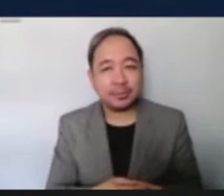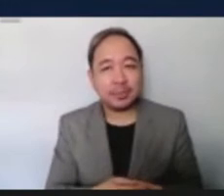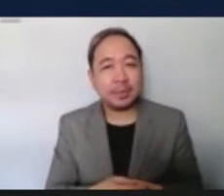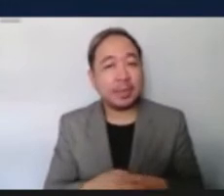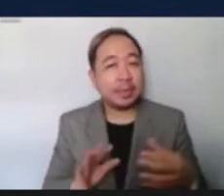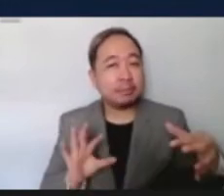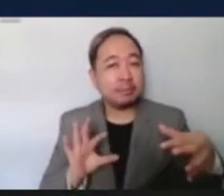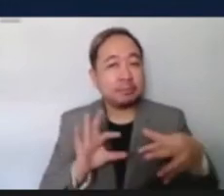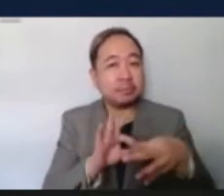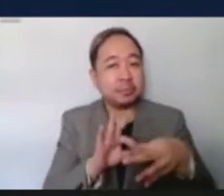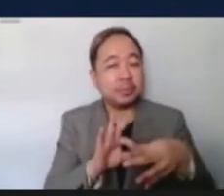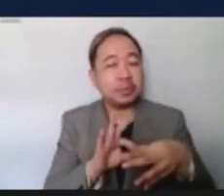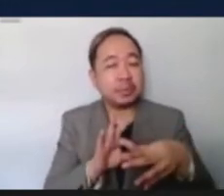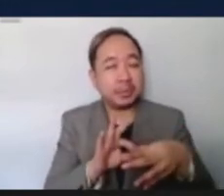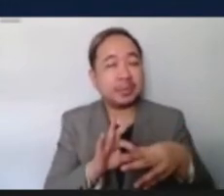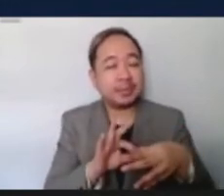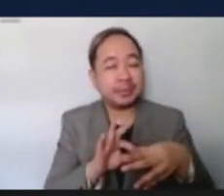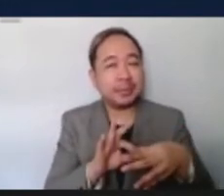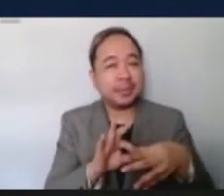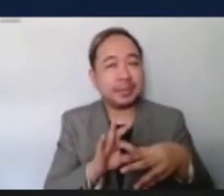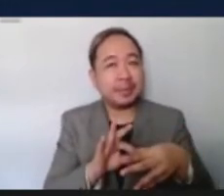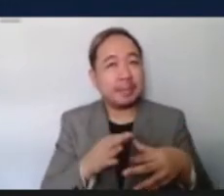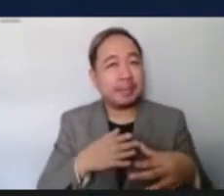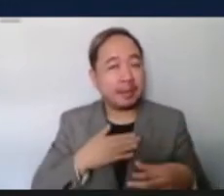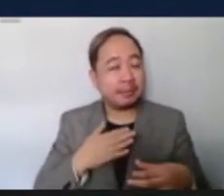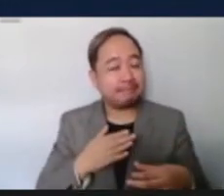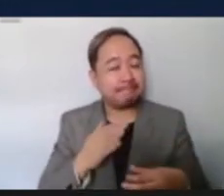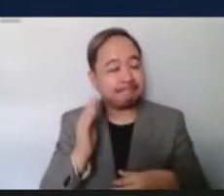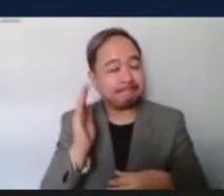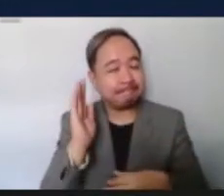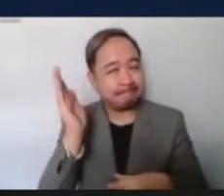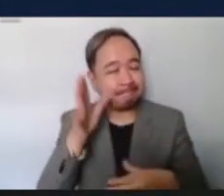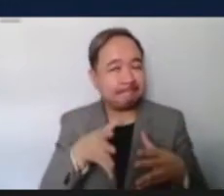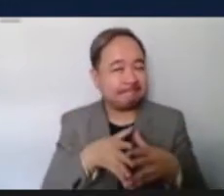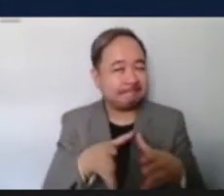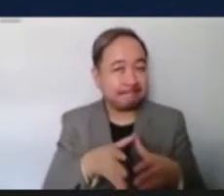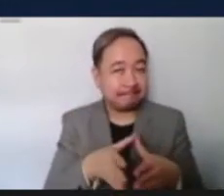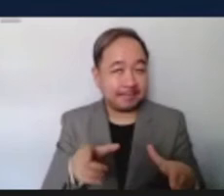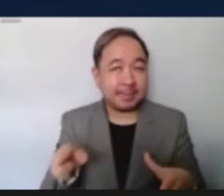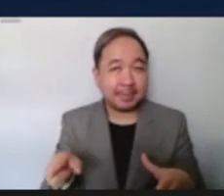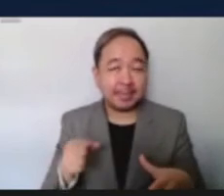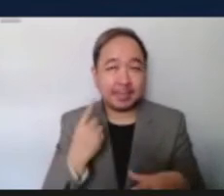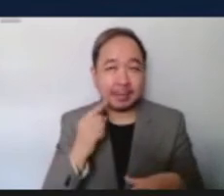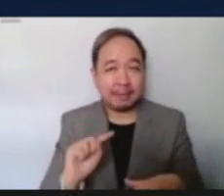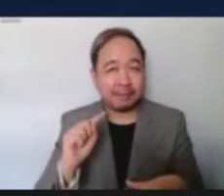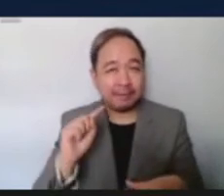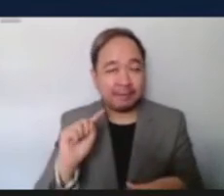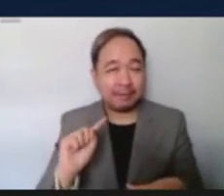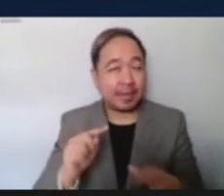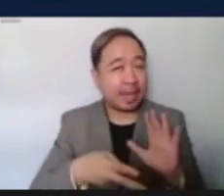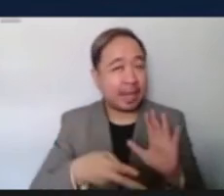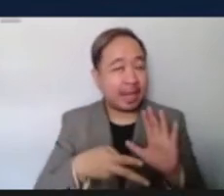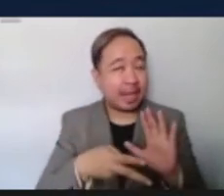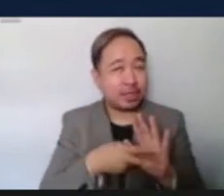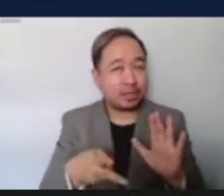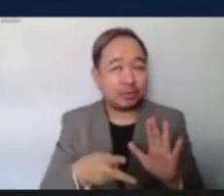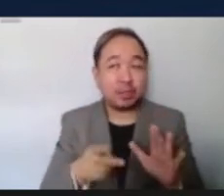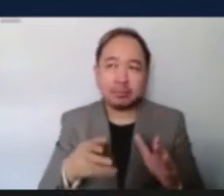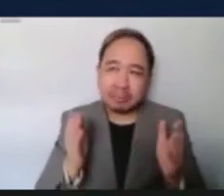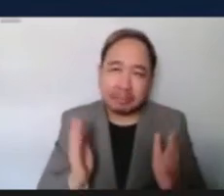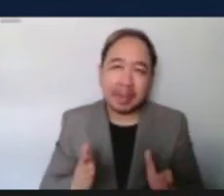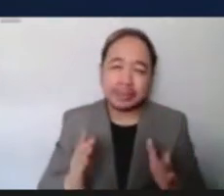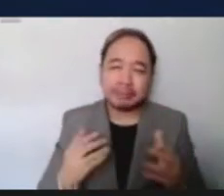from previous agenda item which underlying the need for stronger Collective action and collaboration